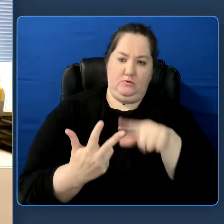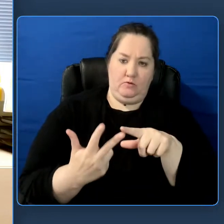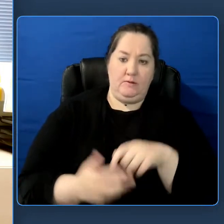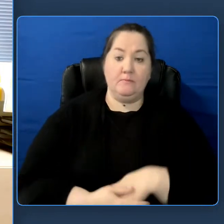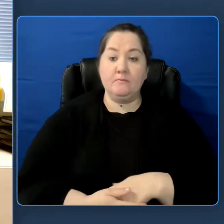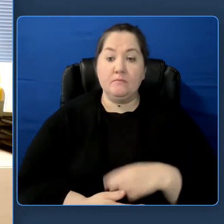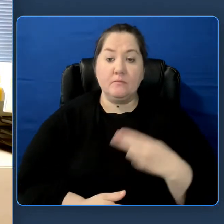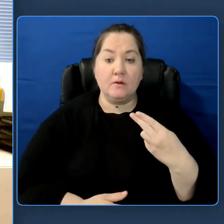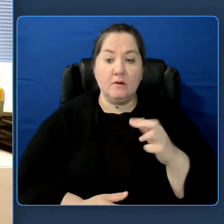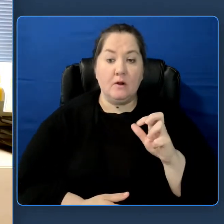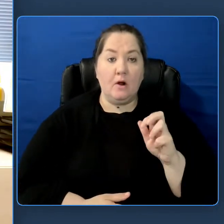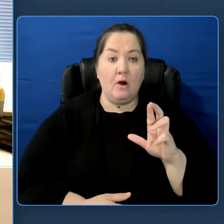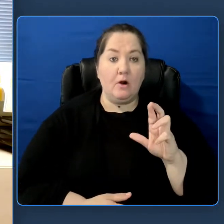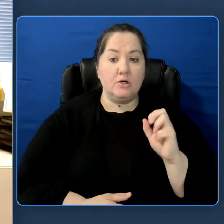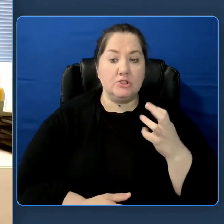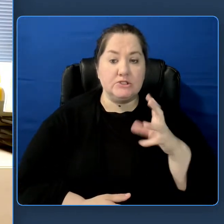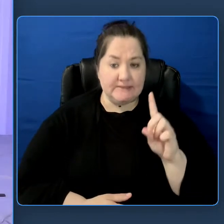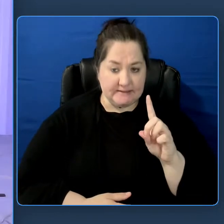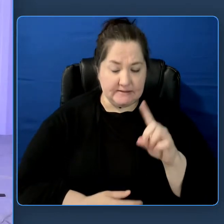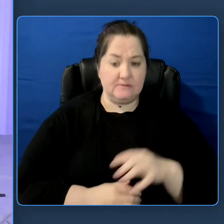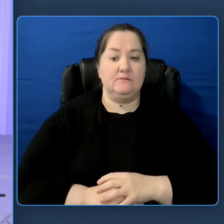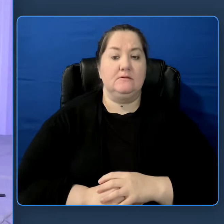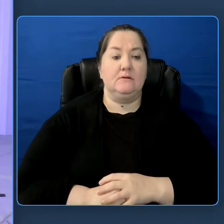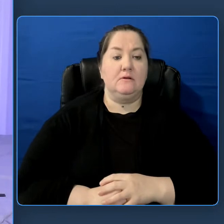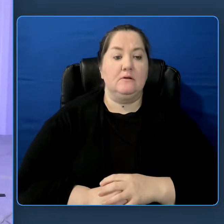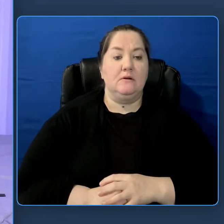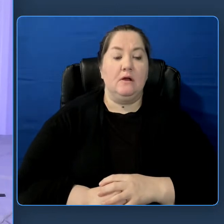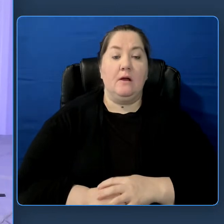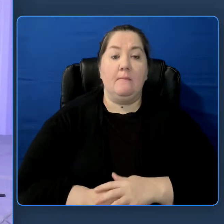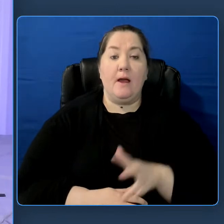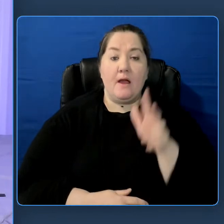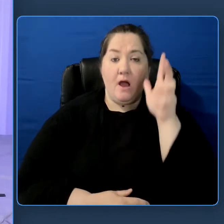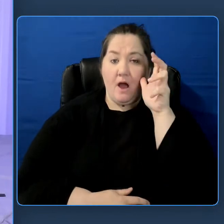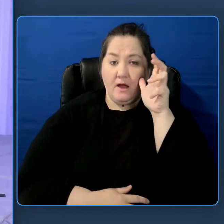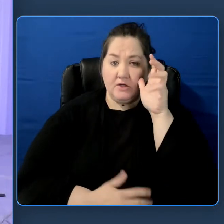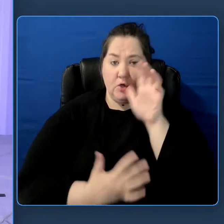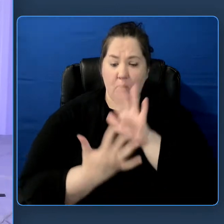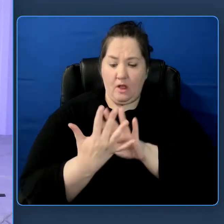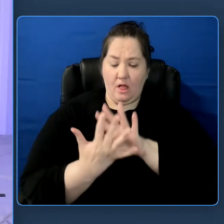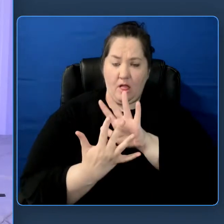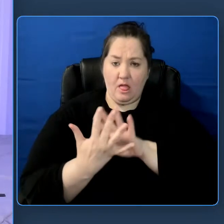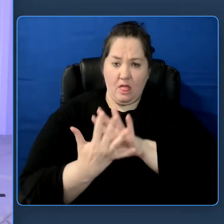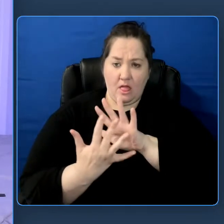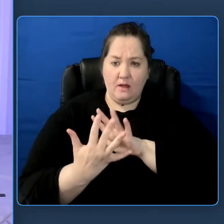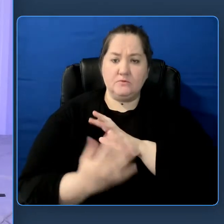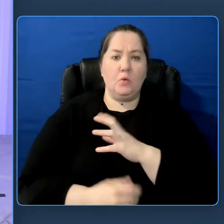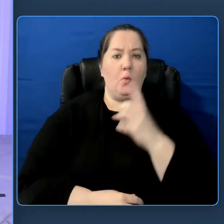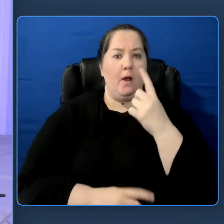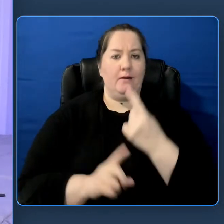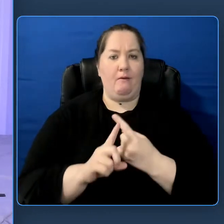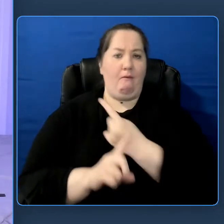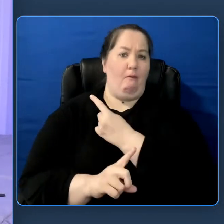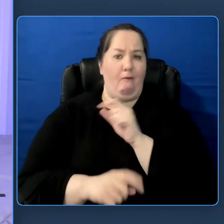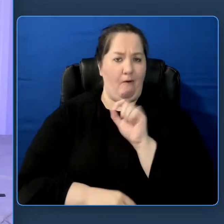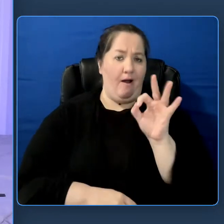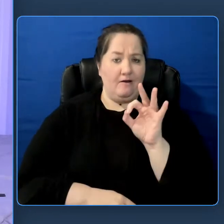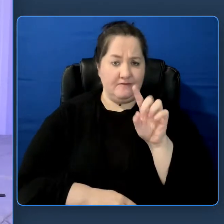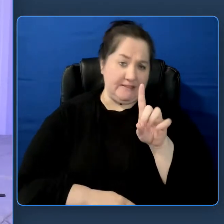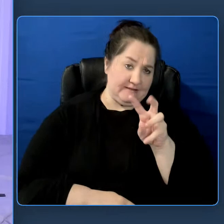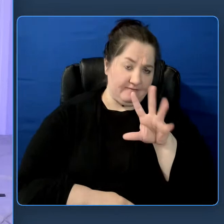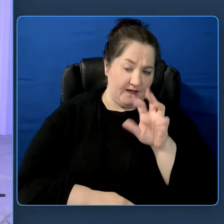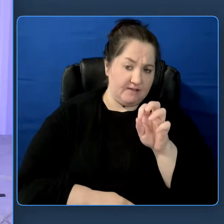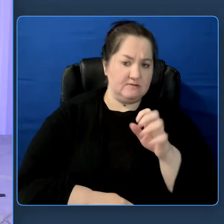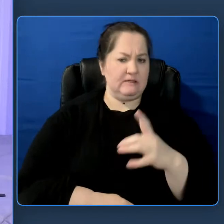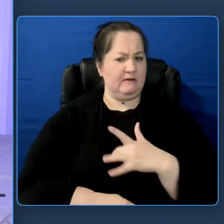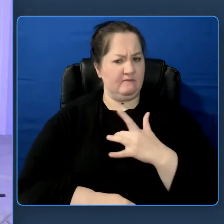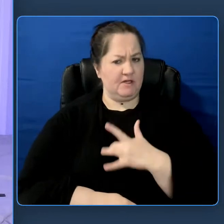Harshid? I'm going to go with my audio interface as being one of those one-off type of devices that I